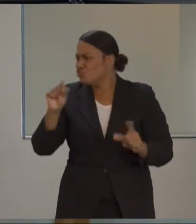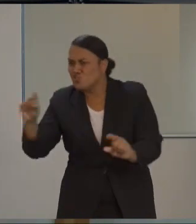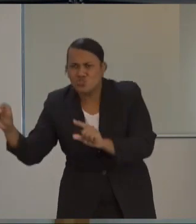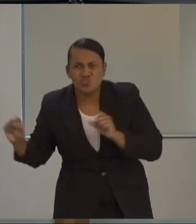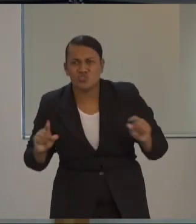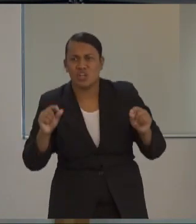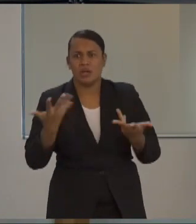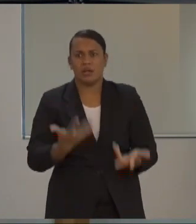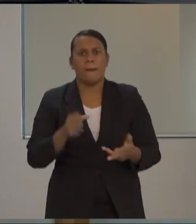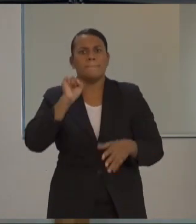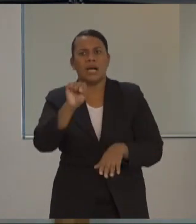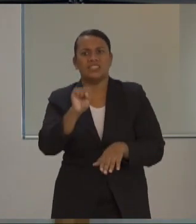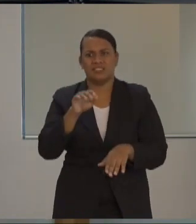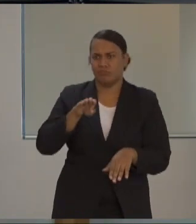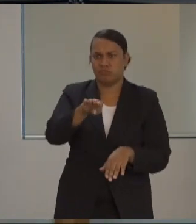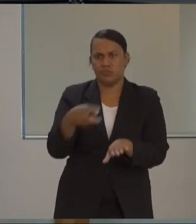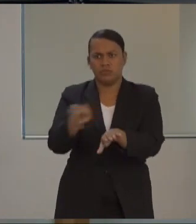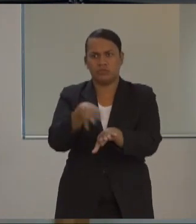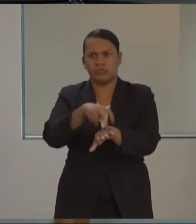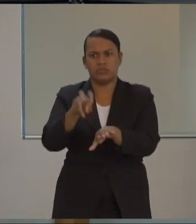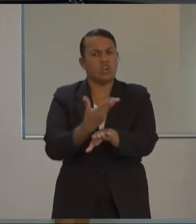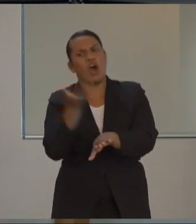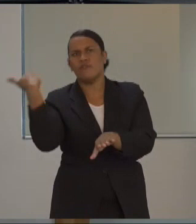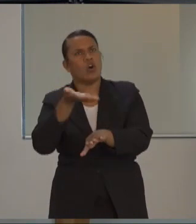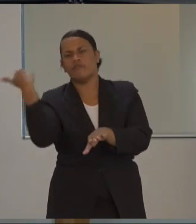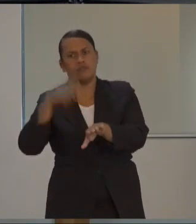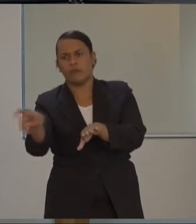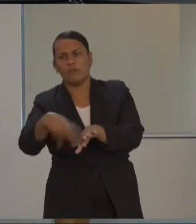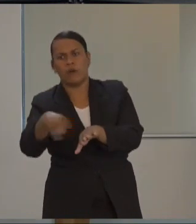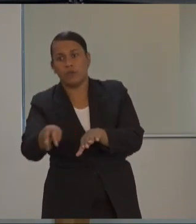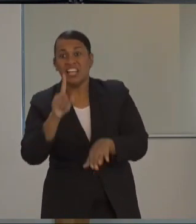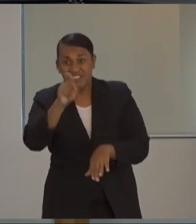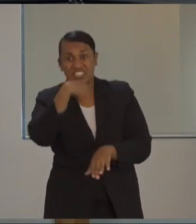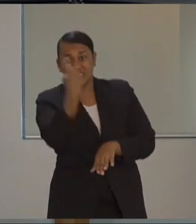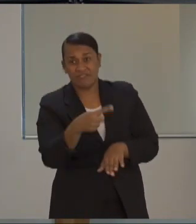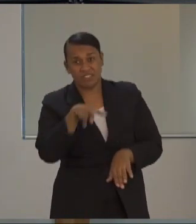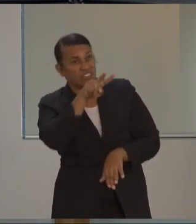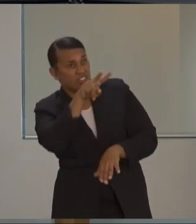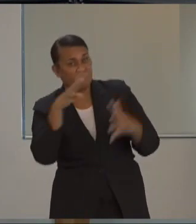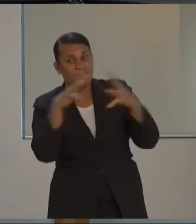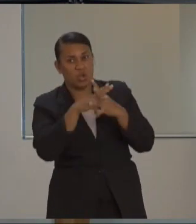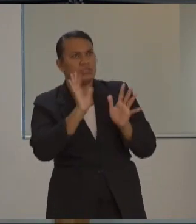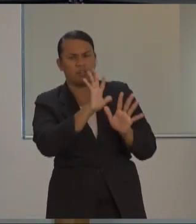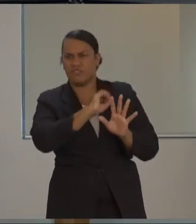that goes by. You need to be responsible. You get on the bus, it's full, you see that it's full, don't get on that bus. Wait for the next bus.